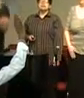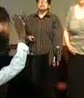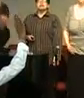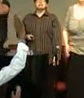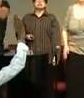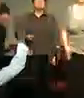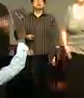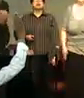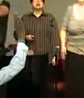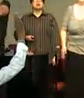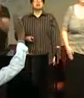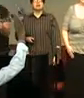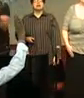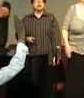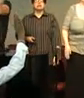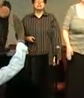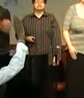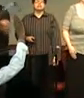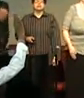Victory